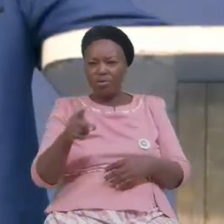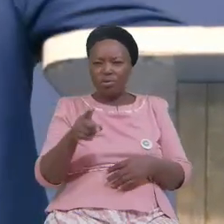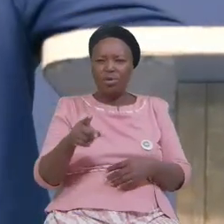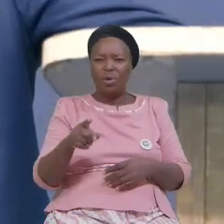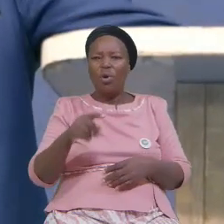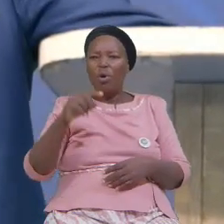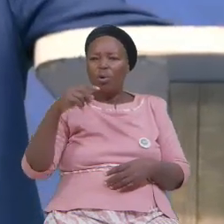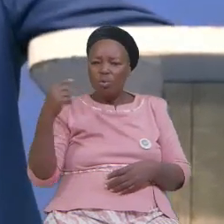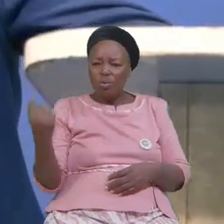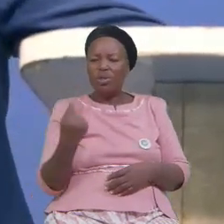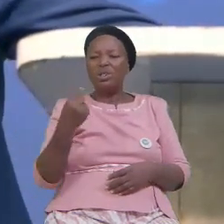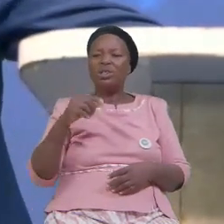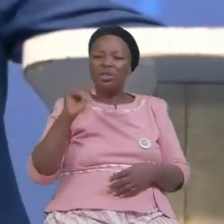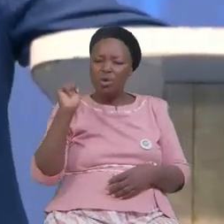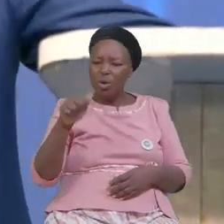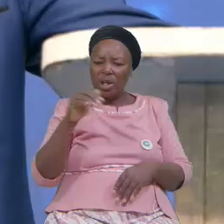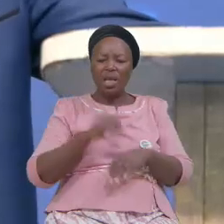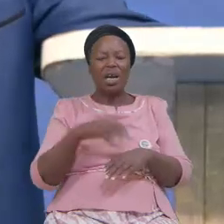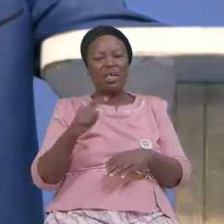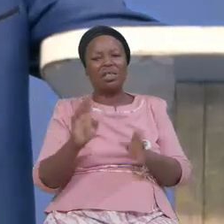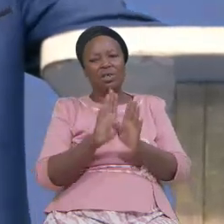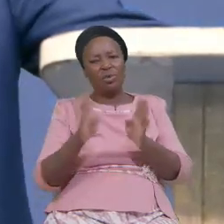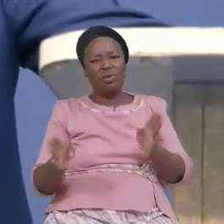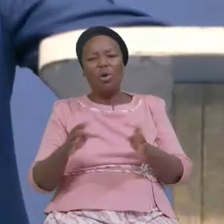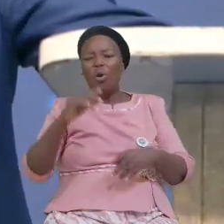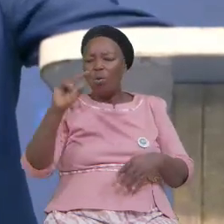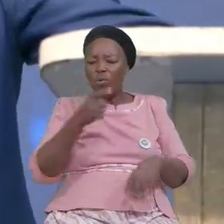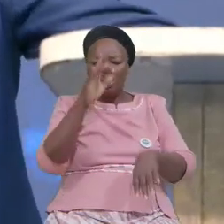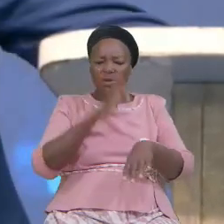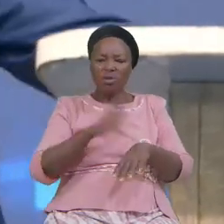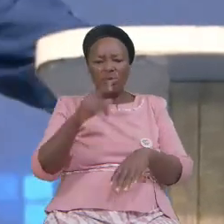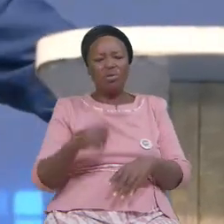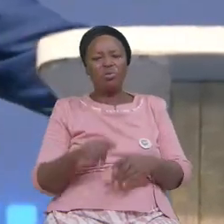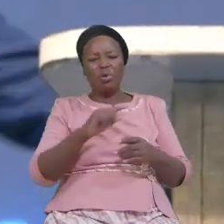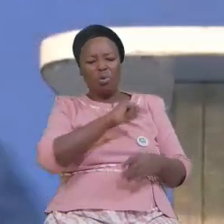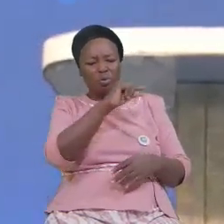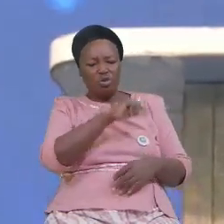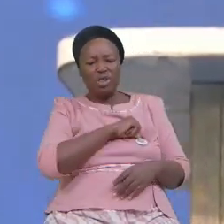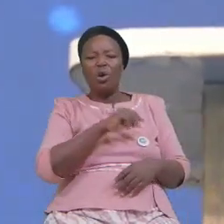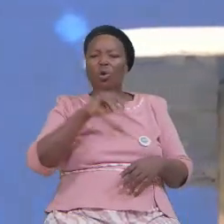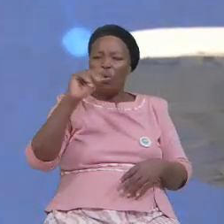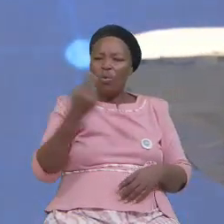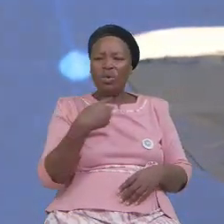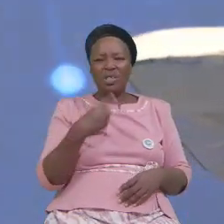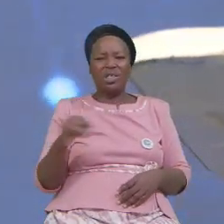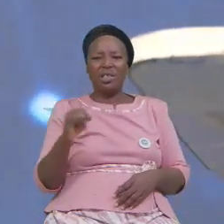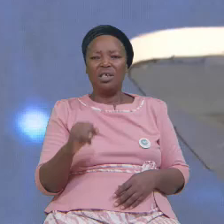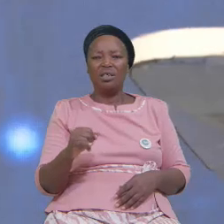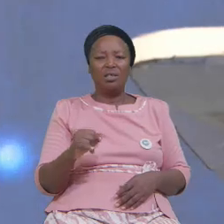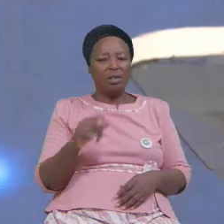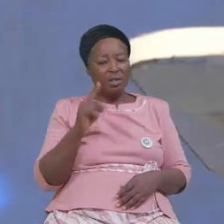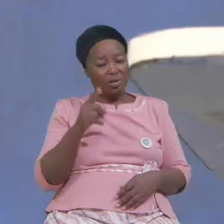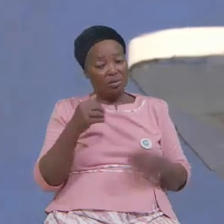at the door, only convicting your conscience, only saying, you've done